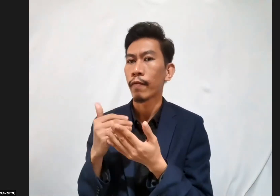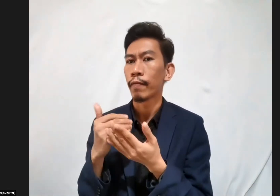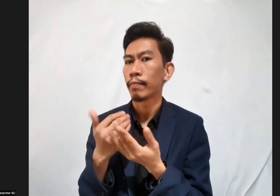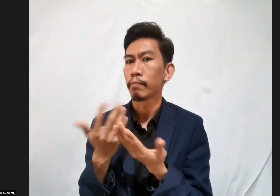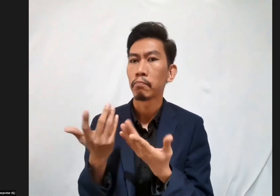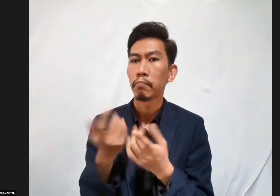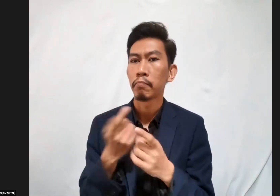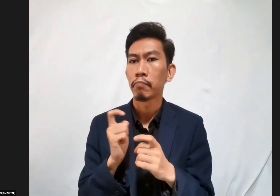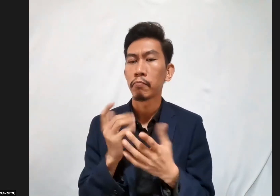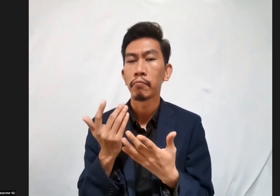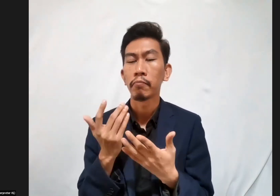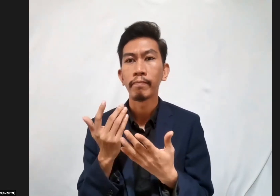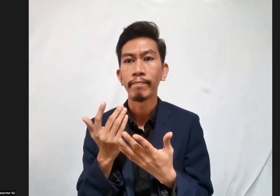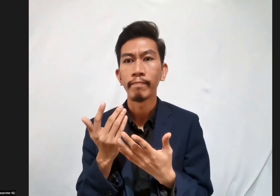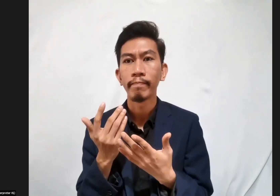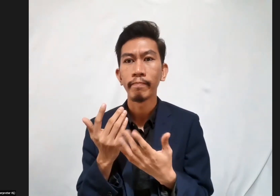guests